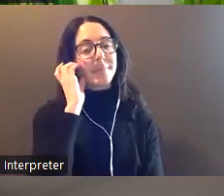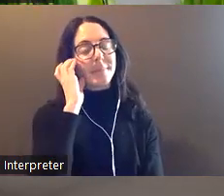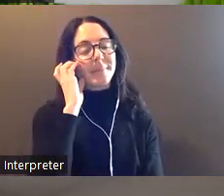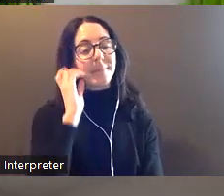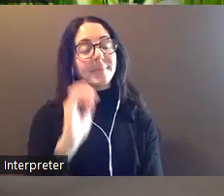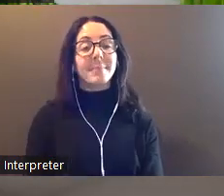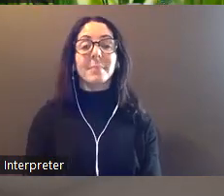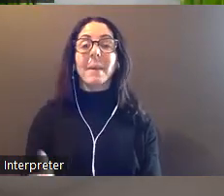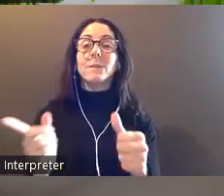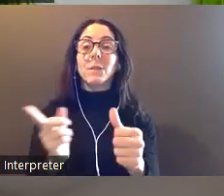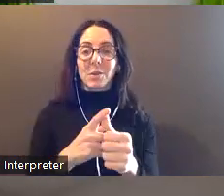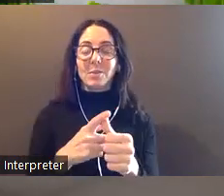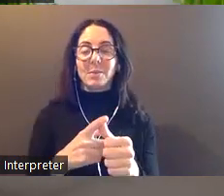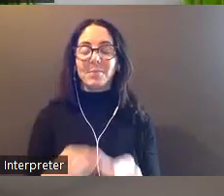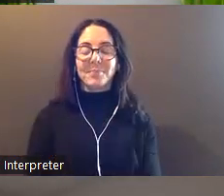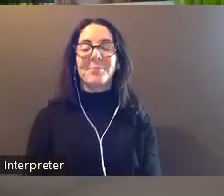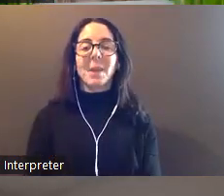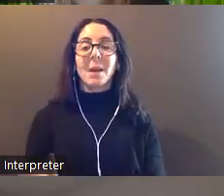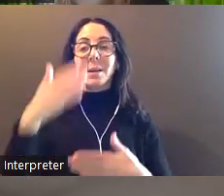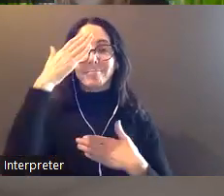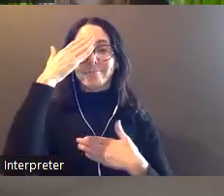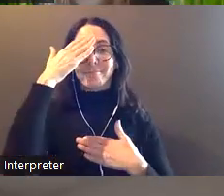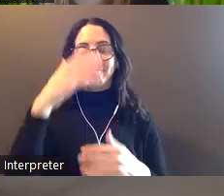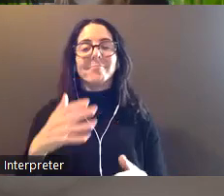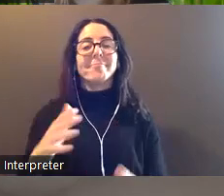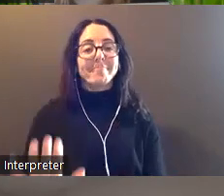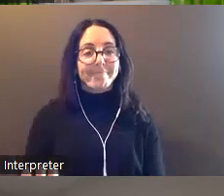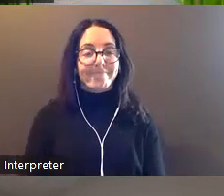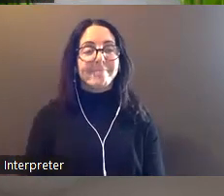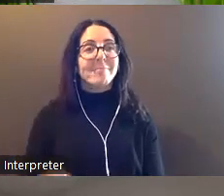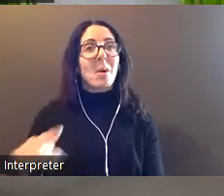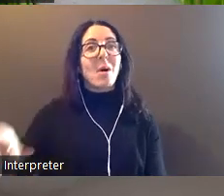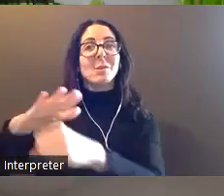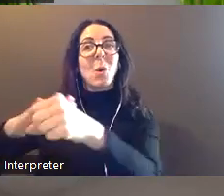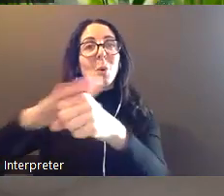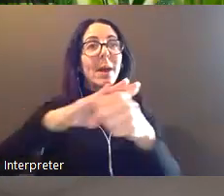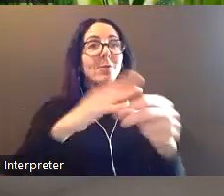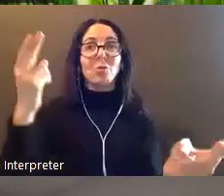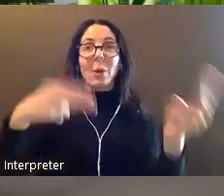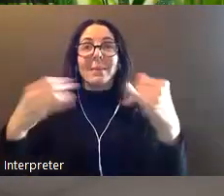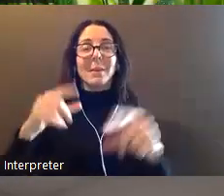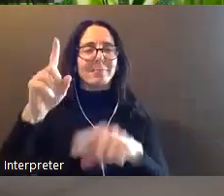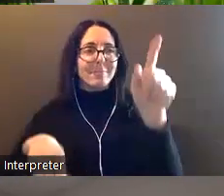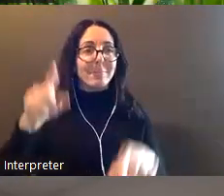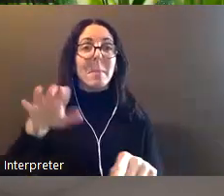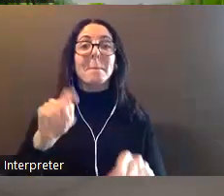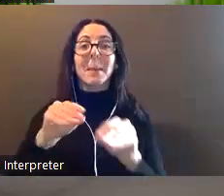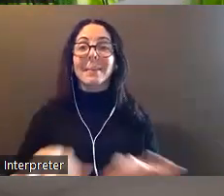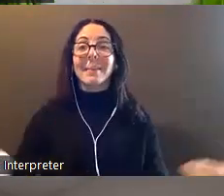We'd like to acknowledge that we are all attending from different locations, that we are all meeting on Indigenous